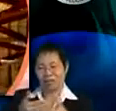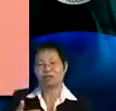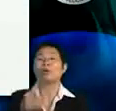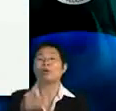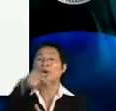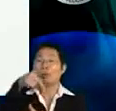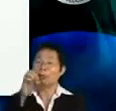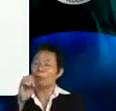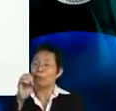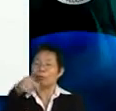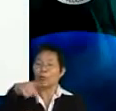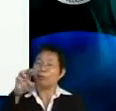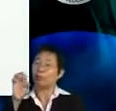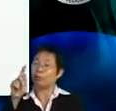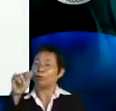protein.